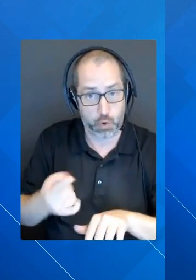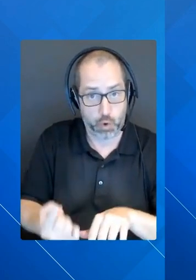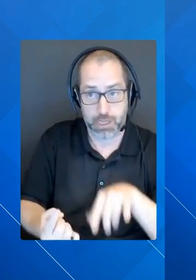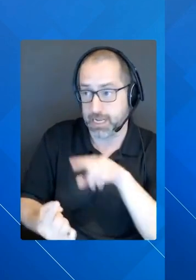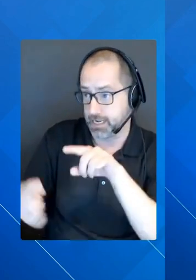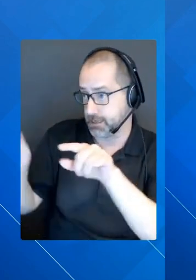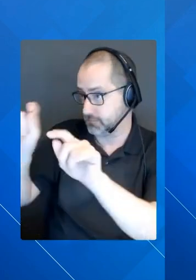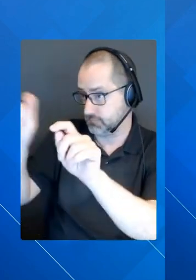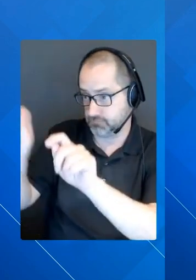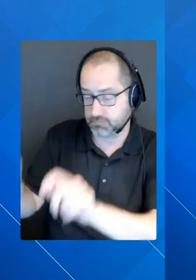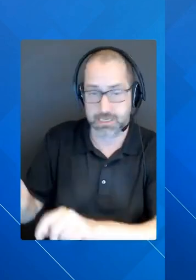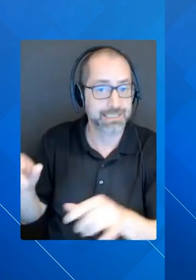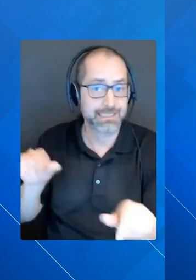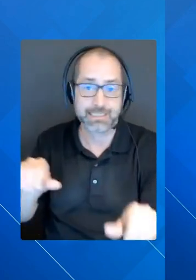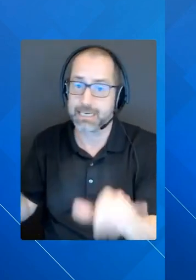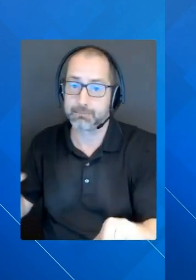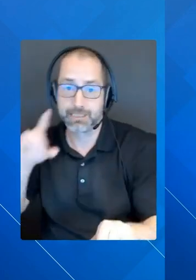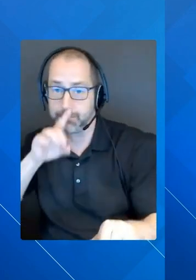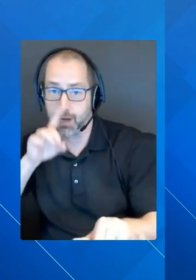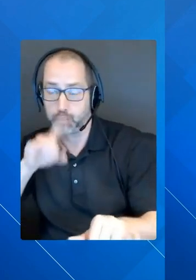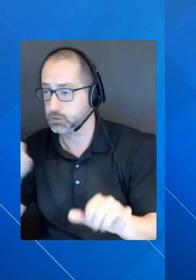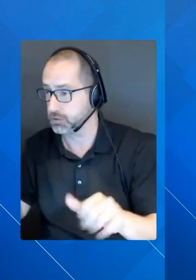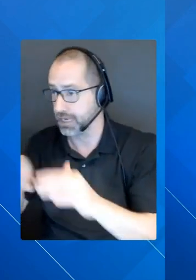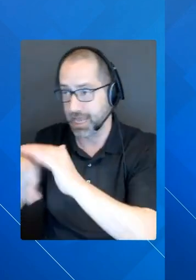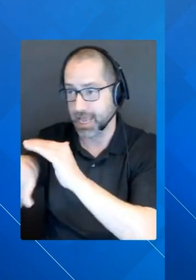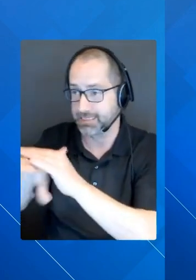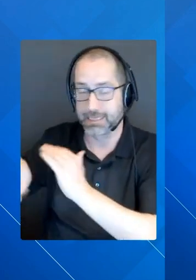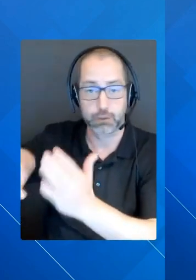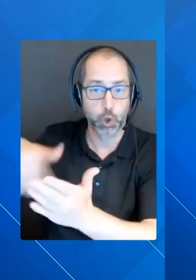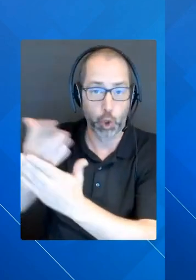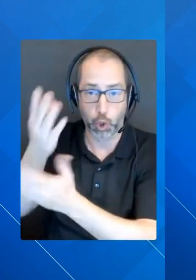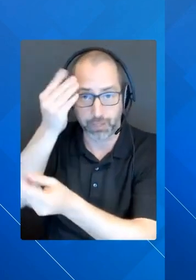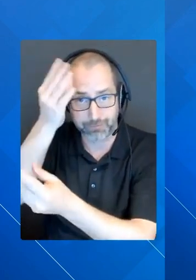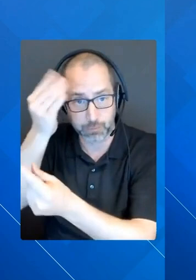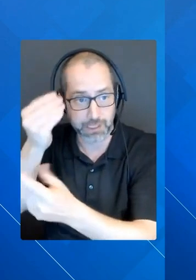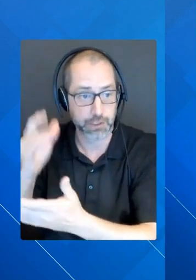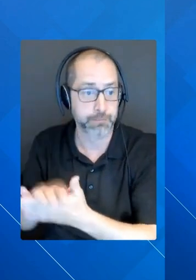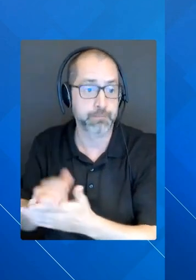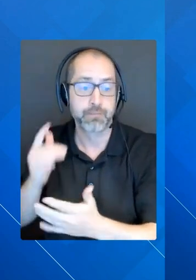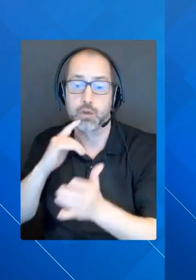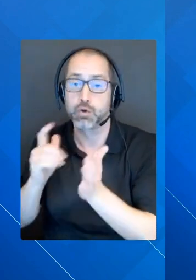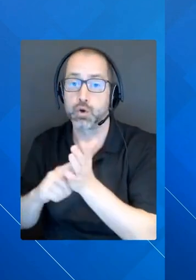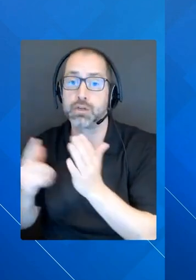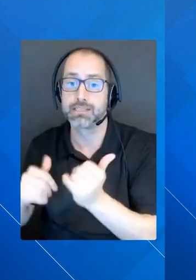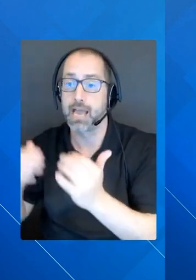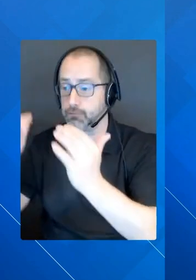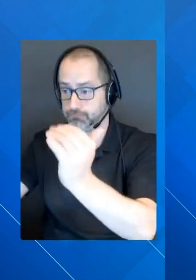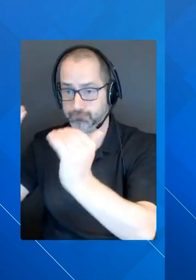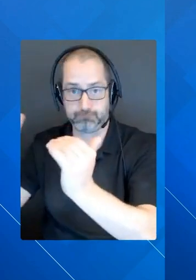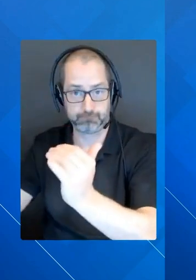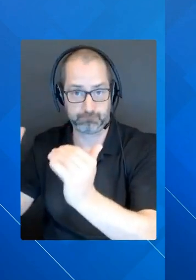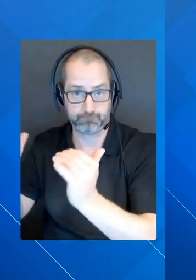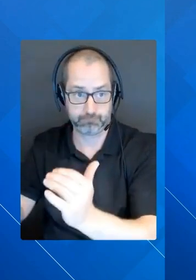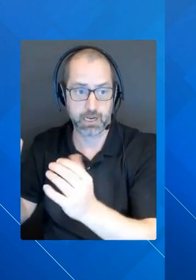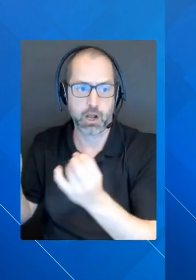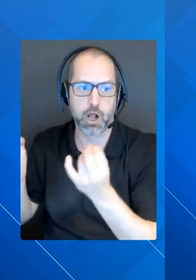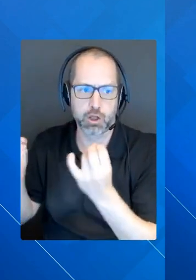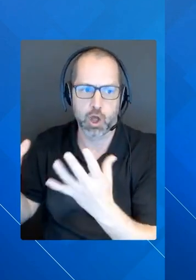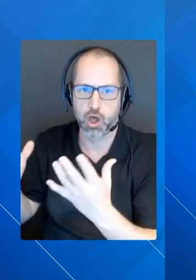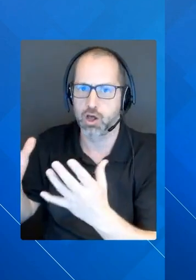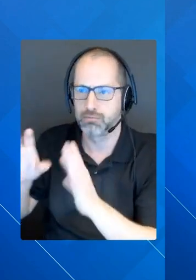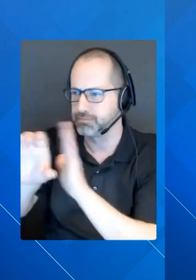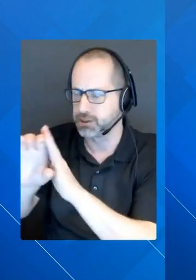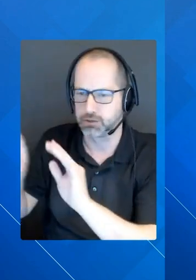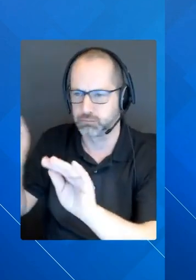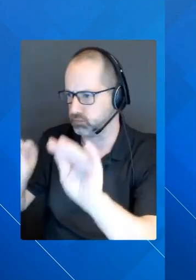access the same content as everyone else. Now, you'll notice as we get further down this page that there are a lot of moving elements.